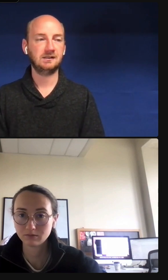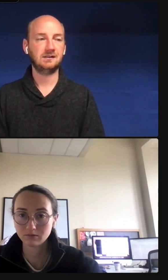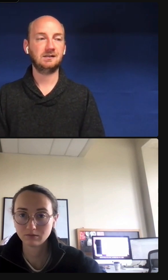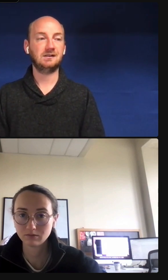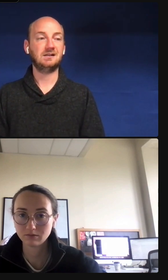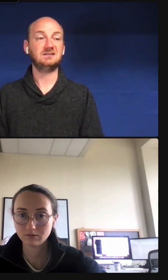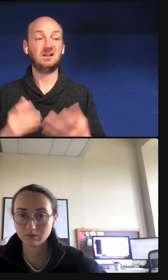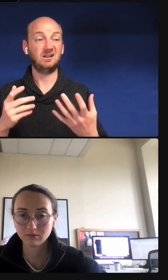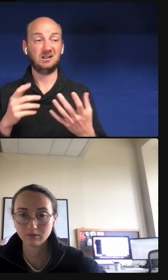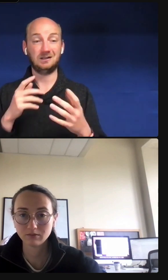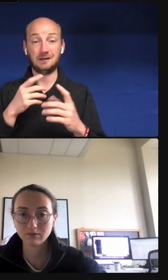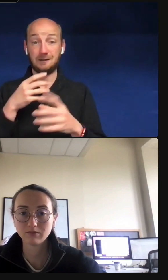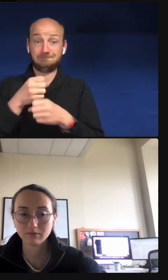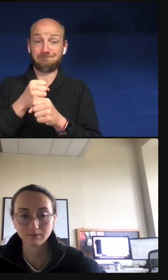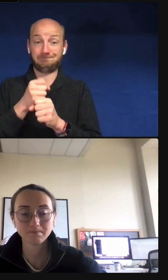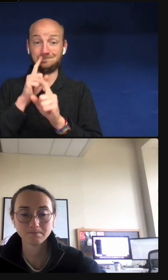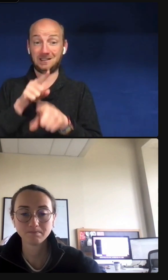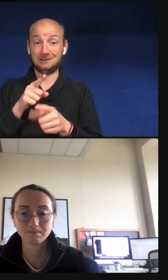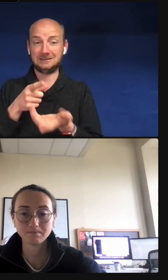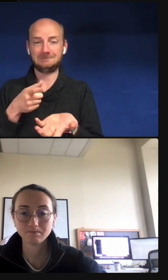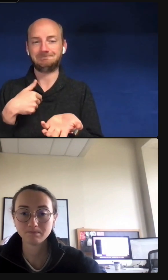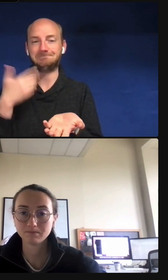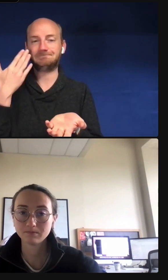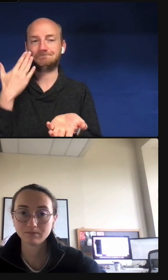don't know at this point.